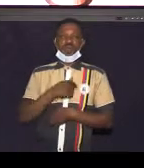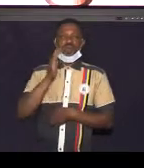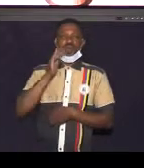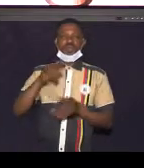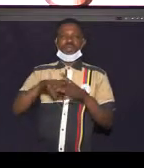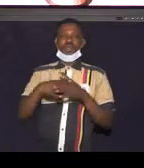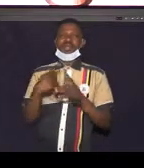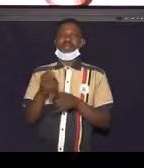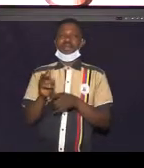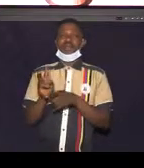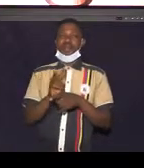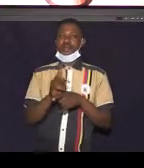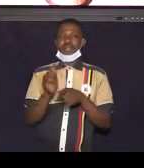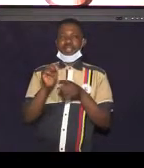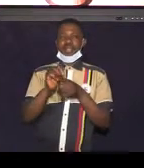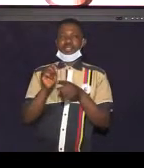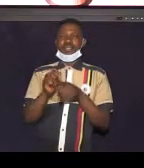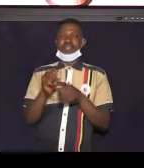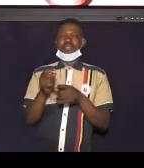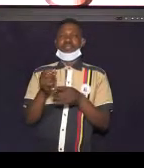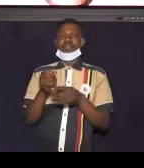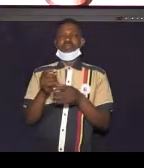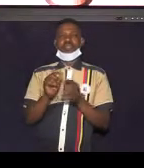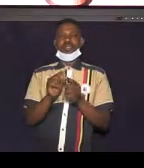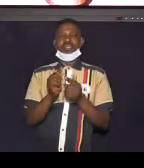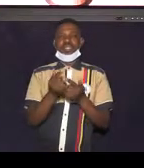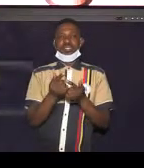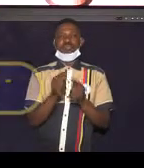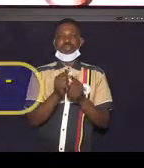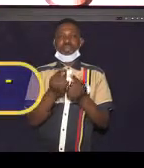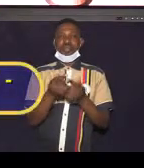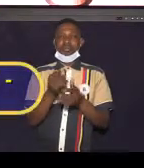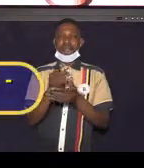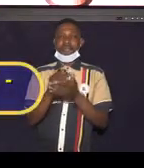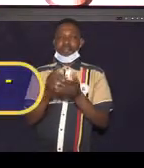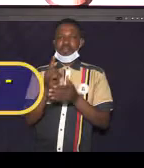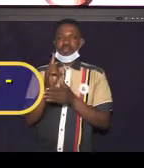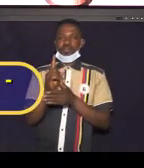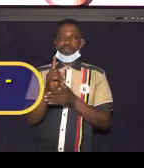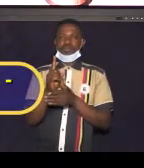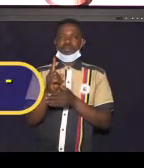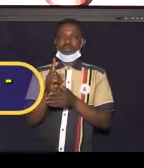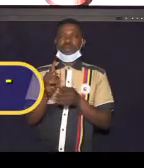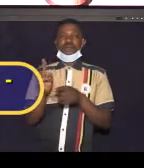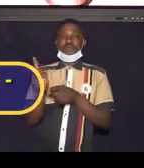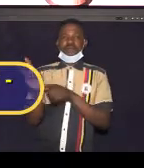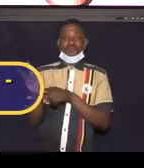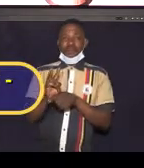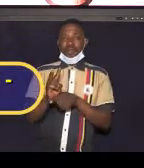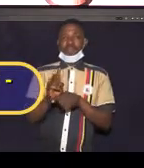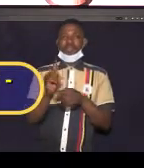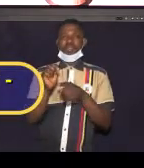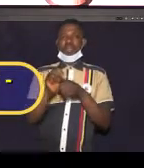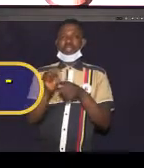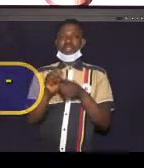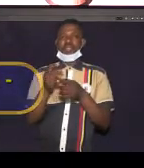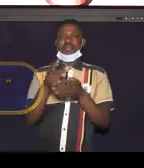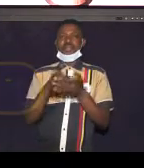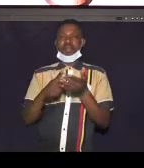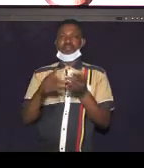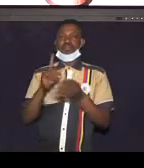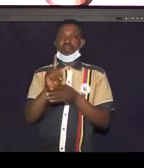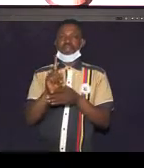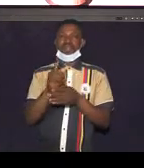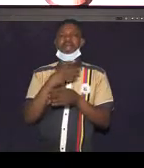tenses series. We will look at verb tenses part 1. Verb tenses part 1.